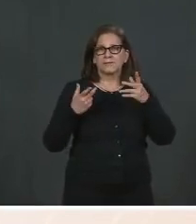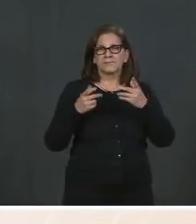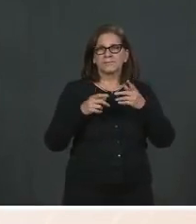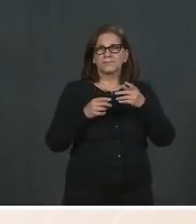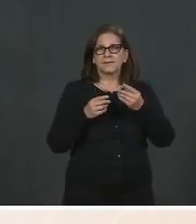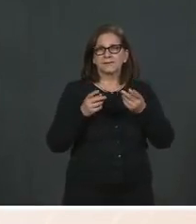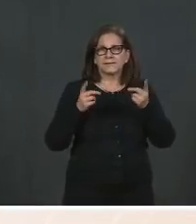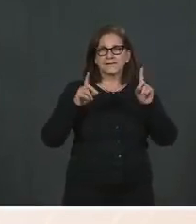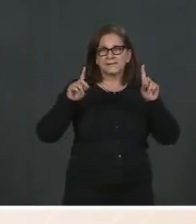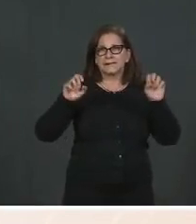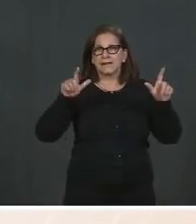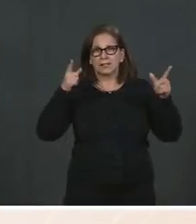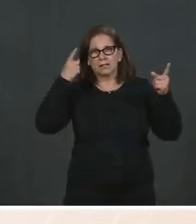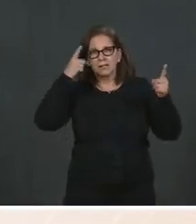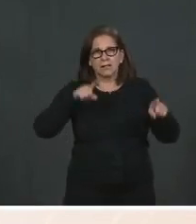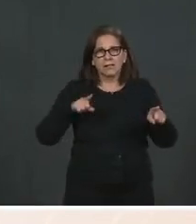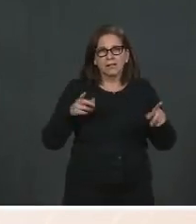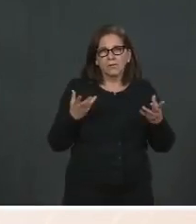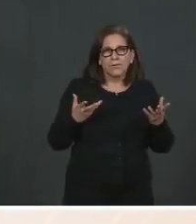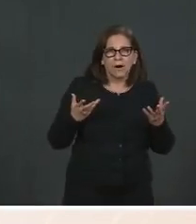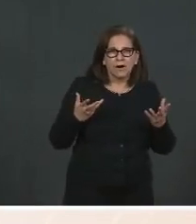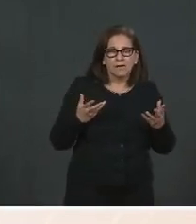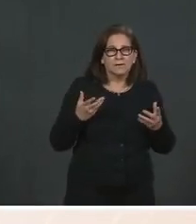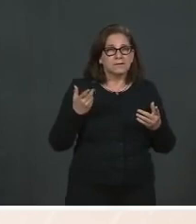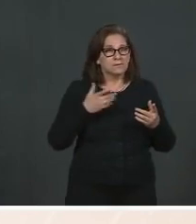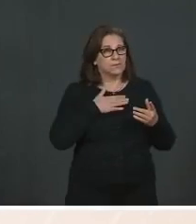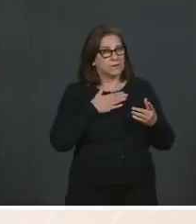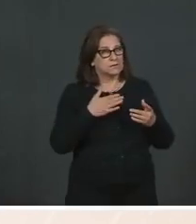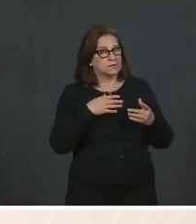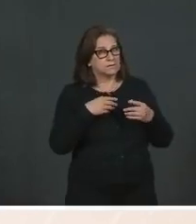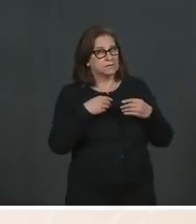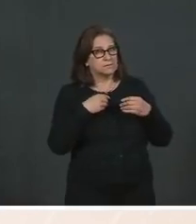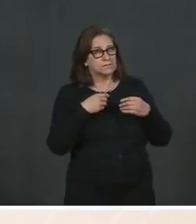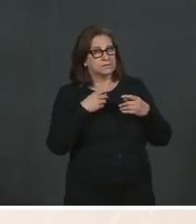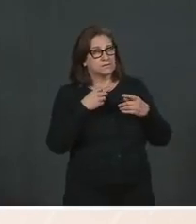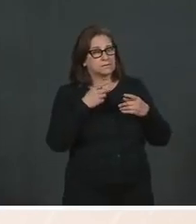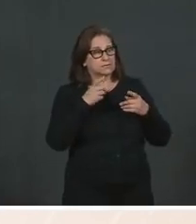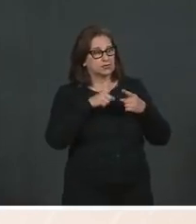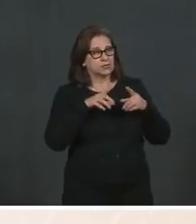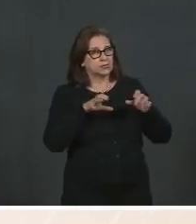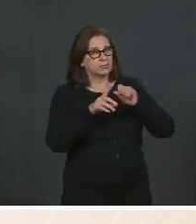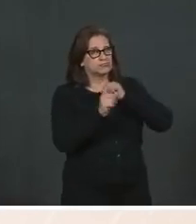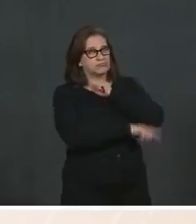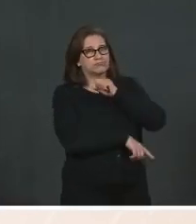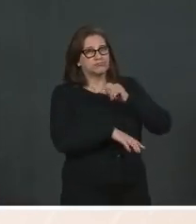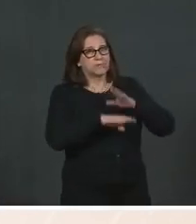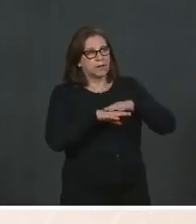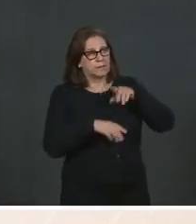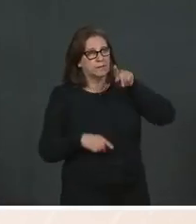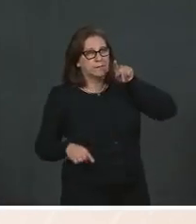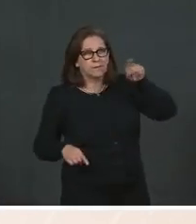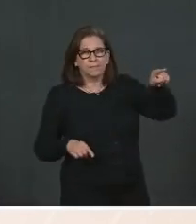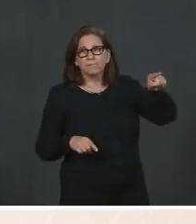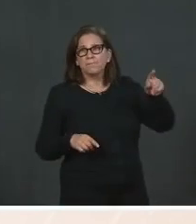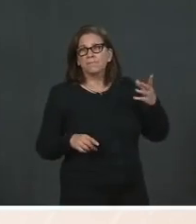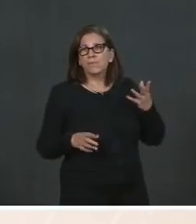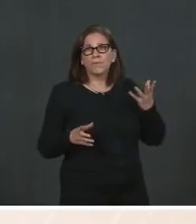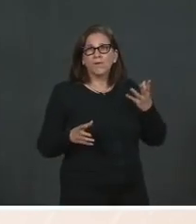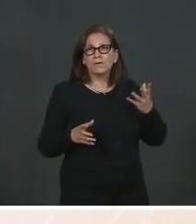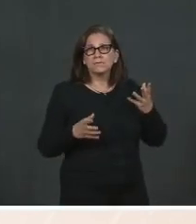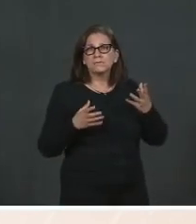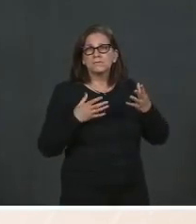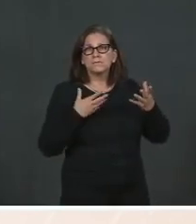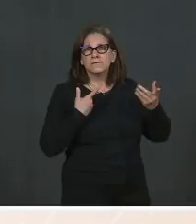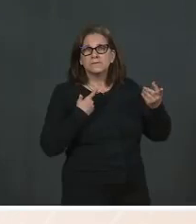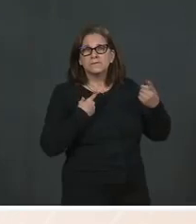some sanctions on Iran in exchange of its return to the nuclear deal? That's